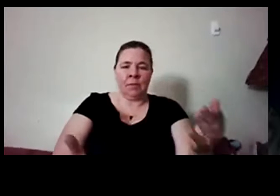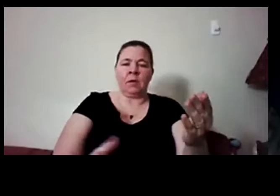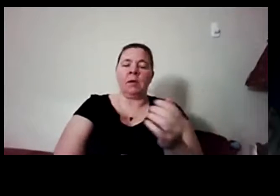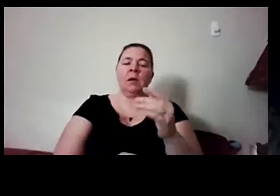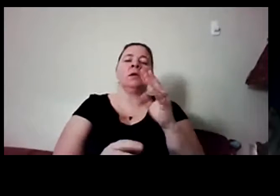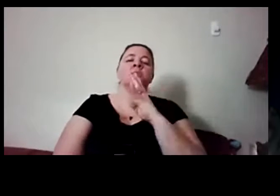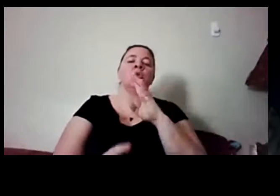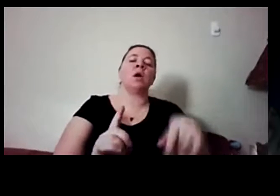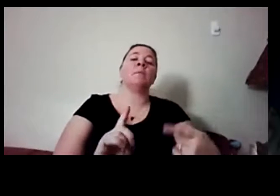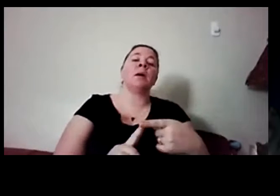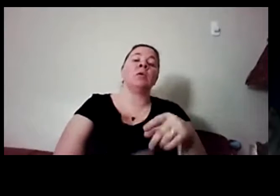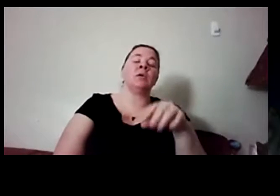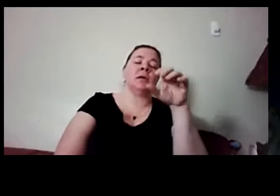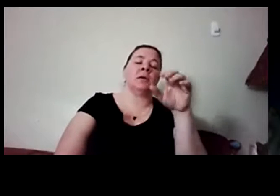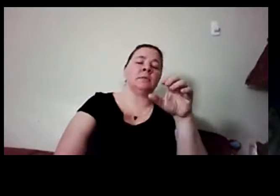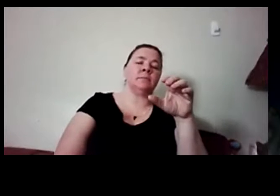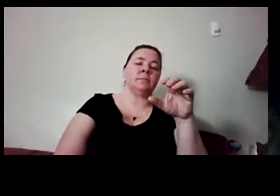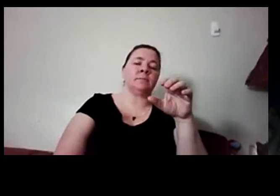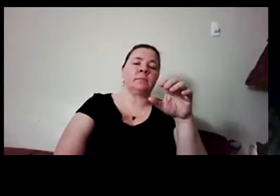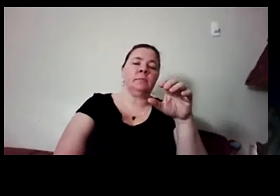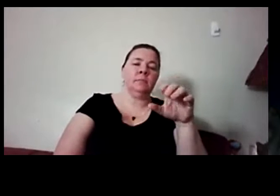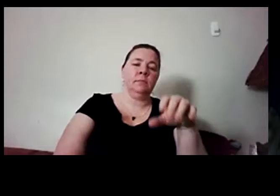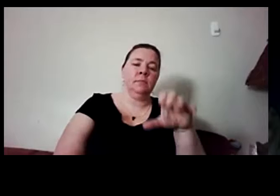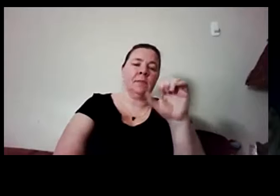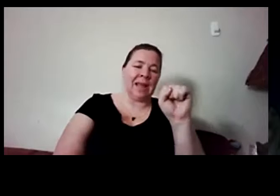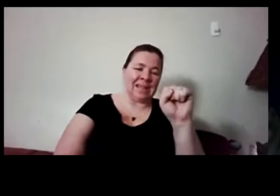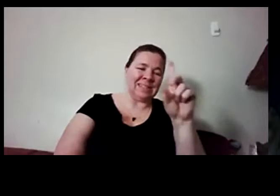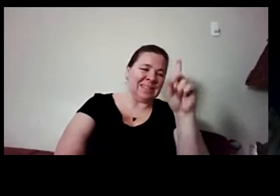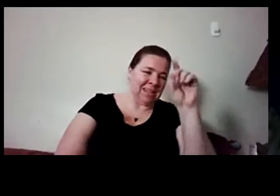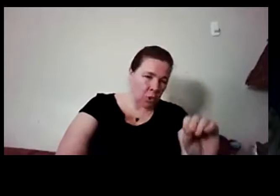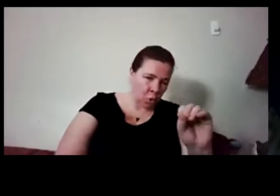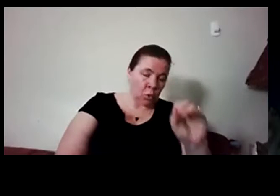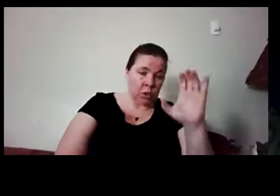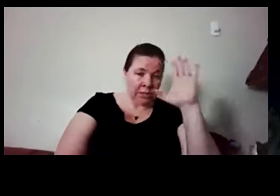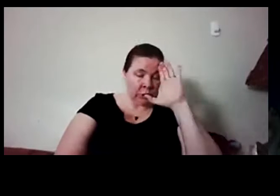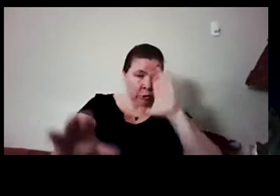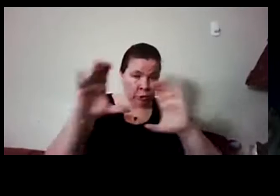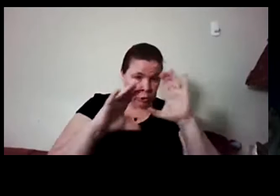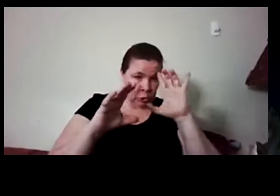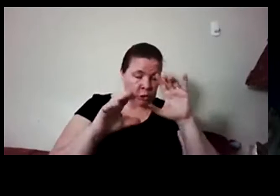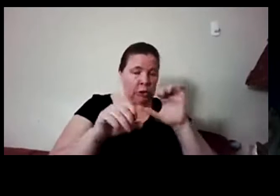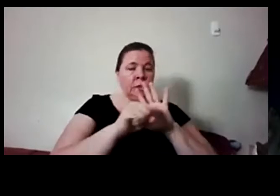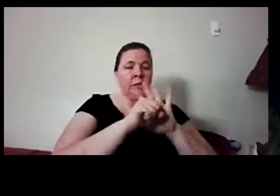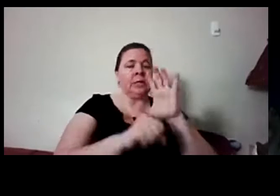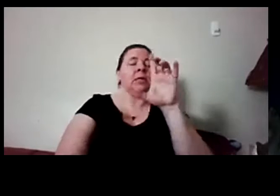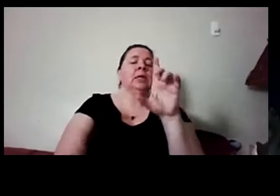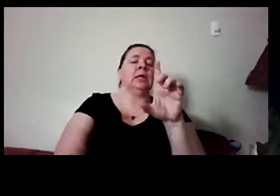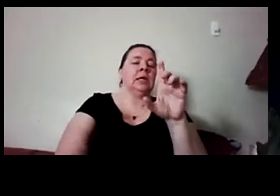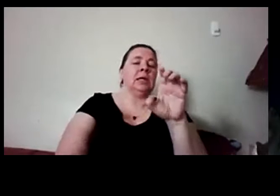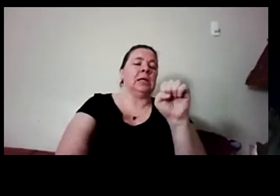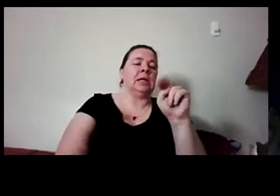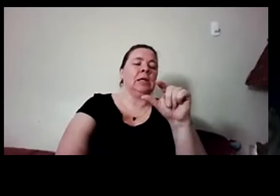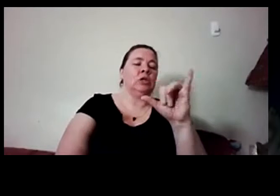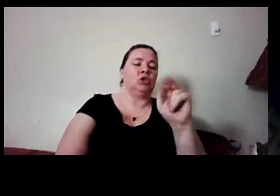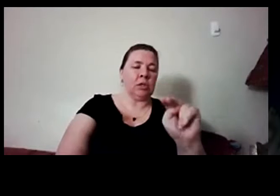about SEO, search engine optimization. That's another virtual service. What is that? Right? We know of